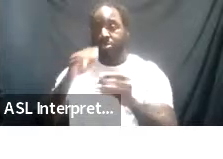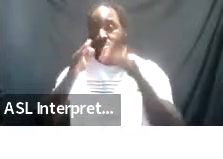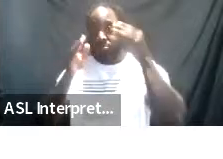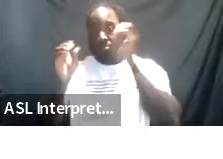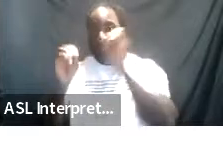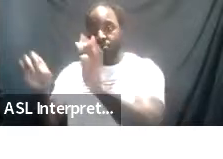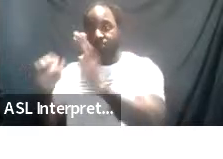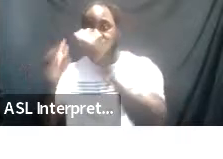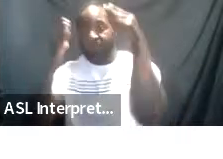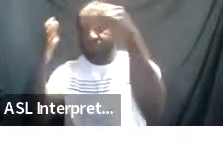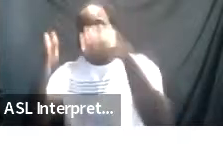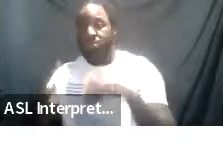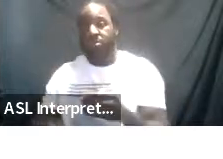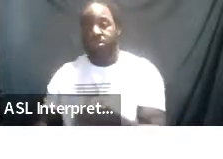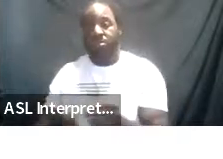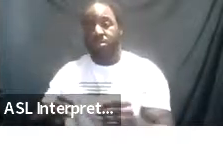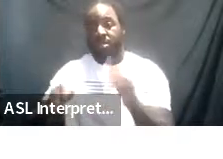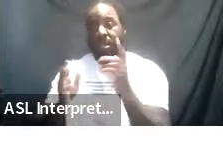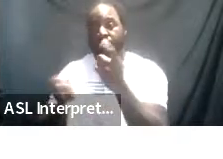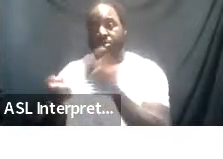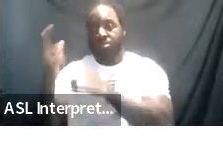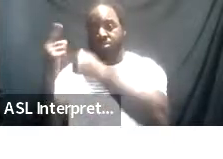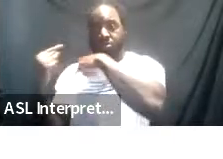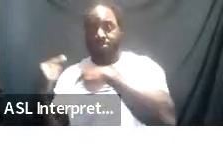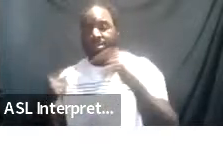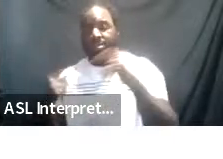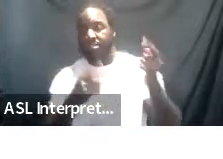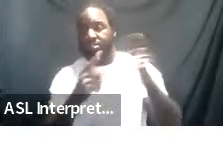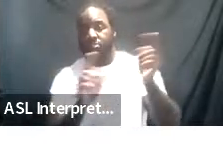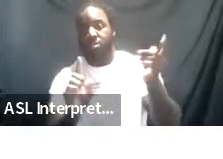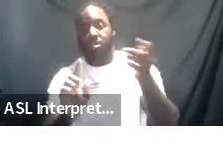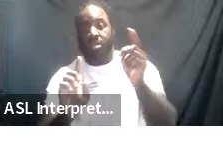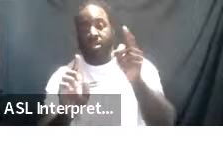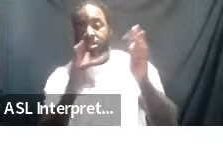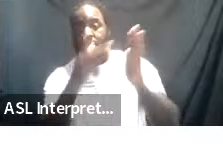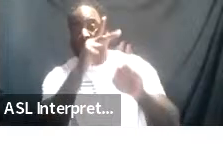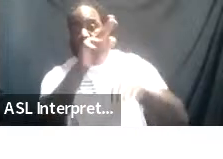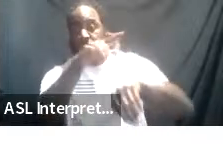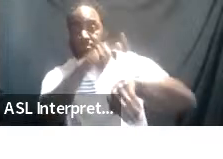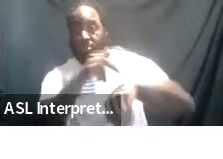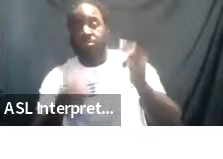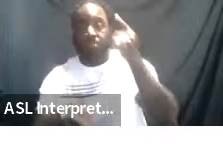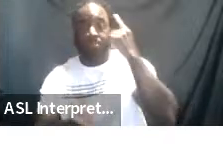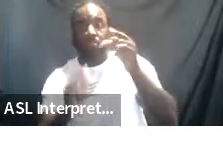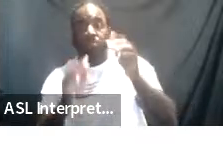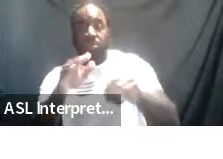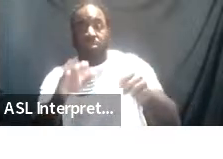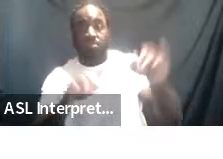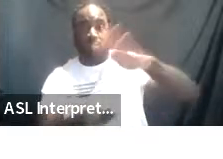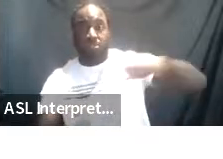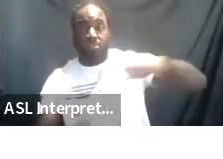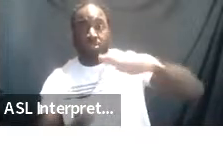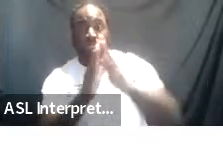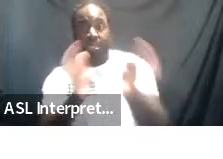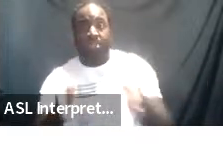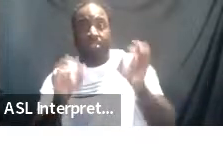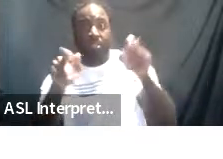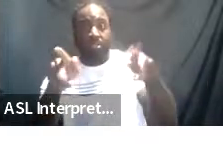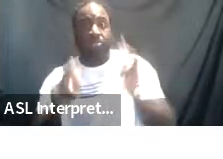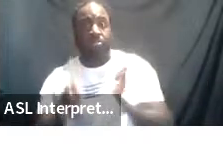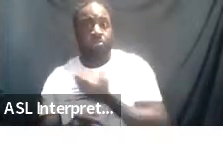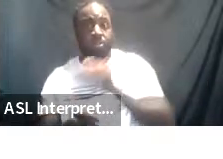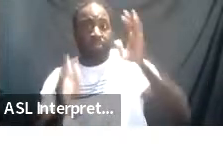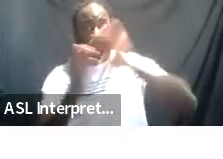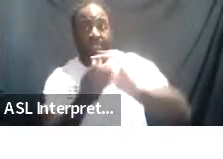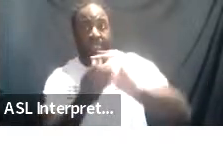want to point us back to first principles around zoning for housing opportunity, which is that we really believe